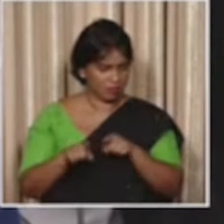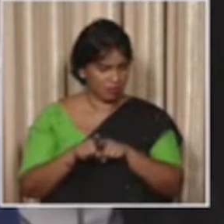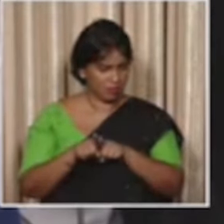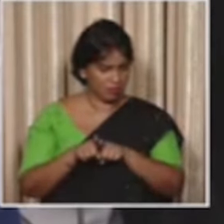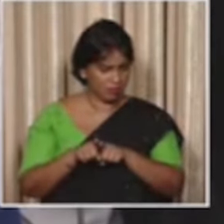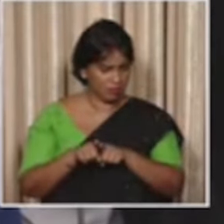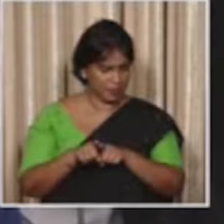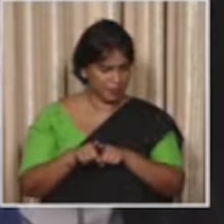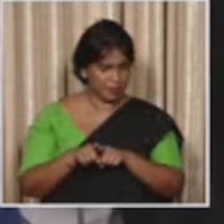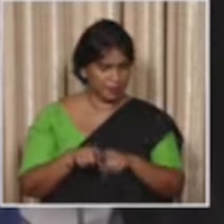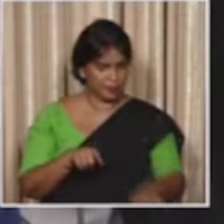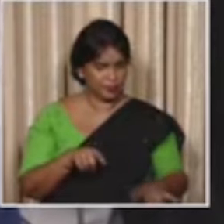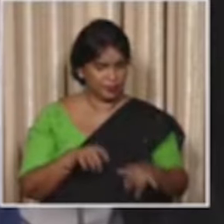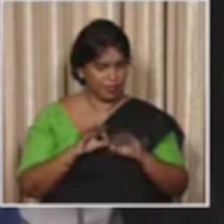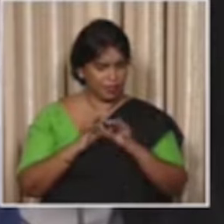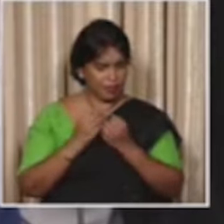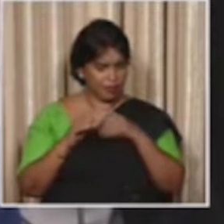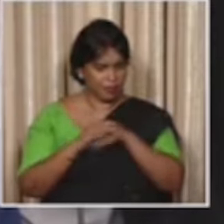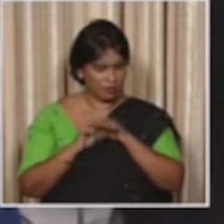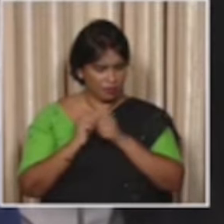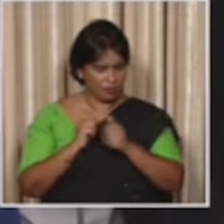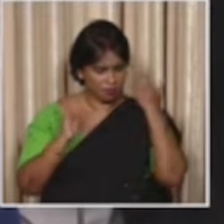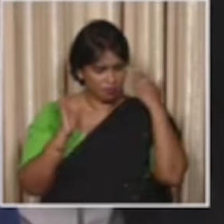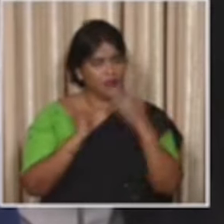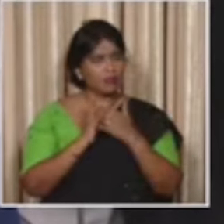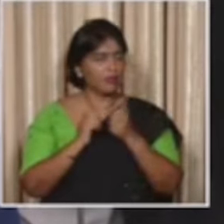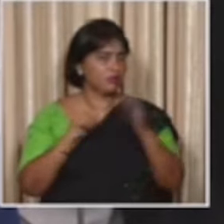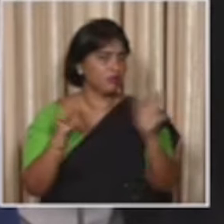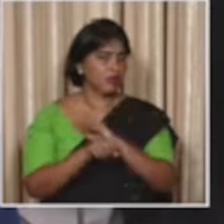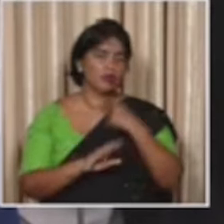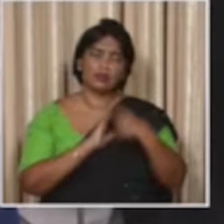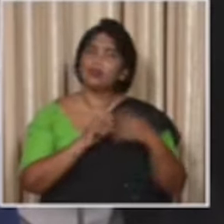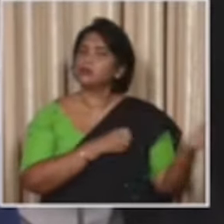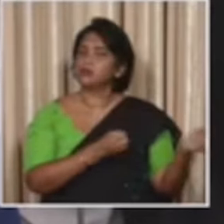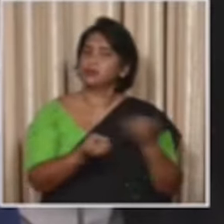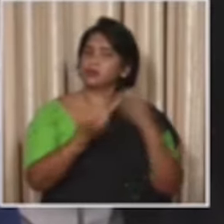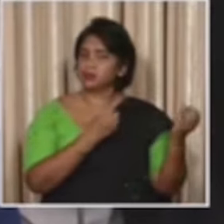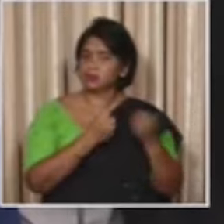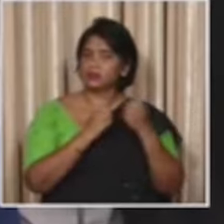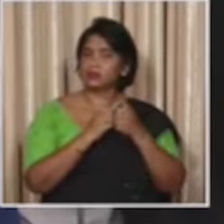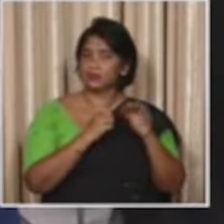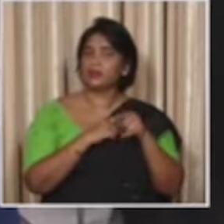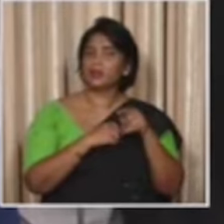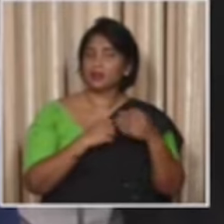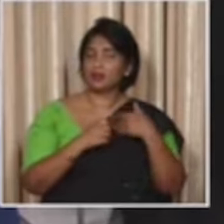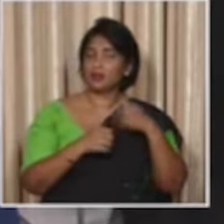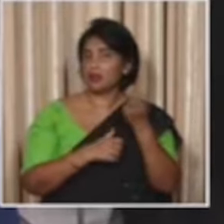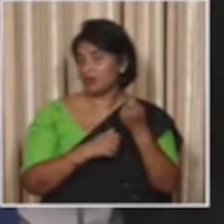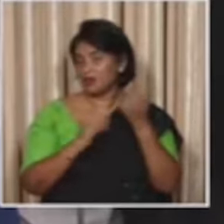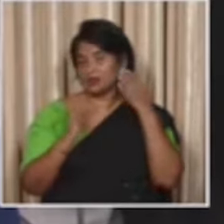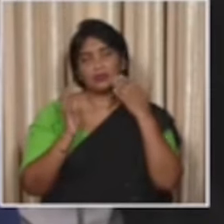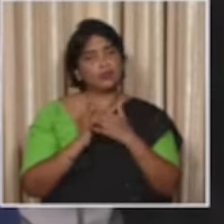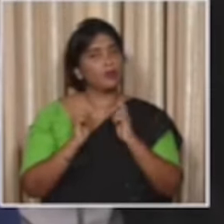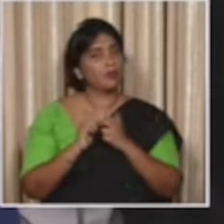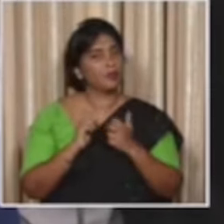those farms, right, you send our poor Sri Lankan workers there. Because of the economic plight your government has pushed this country